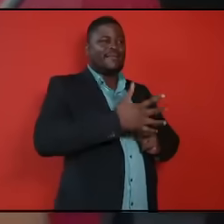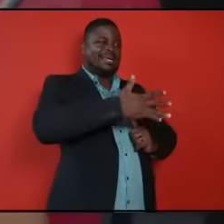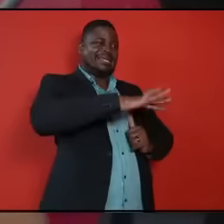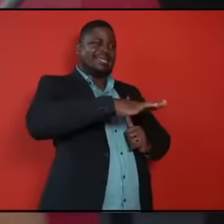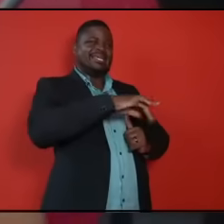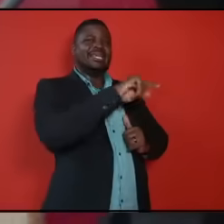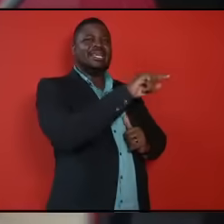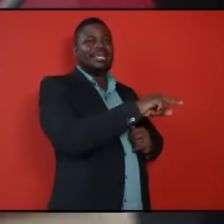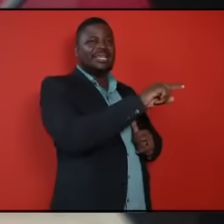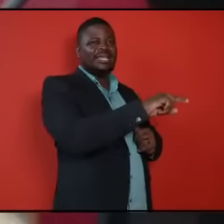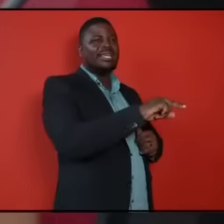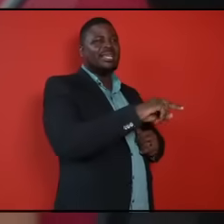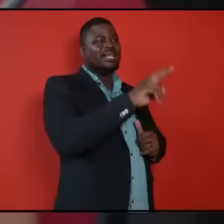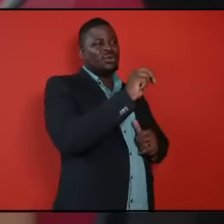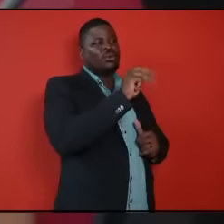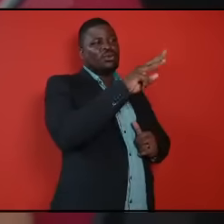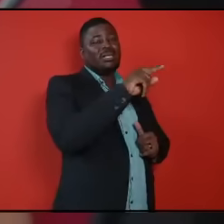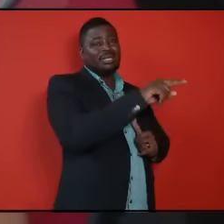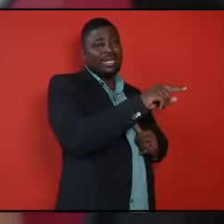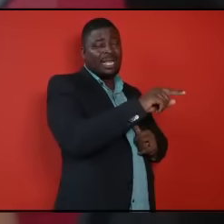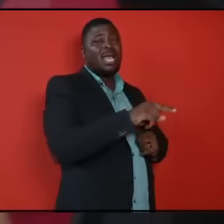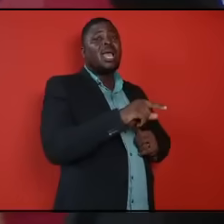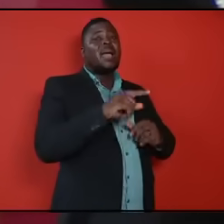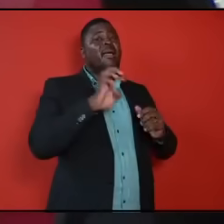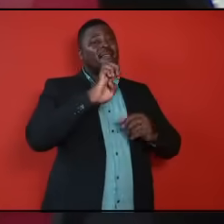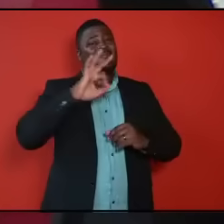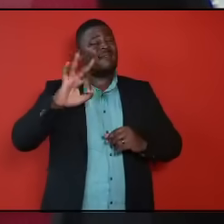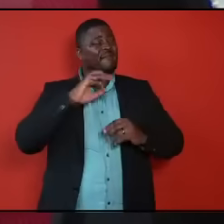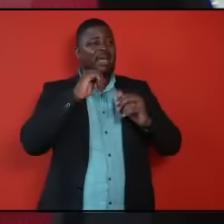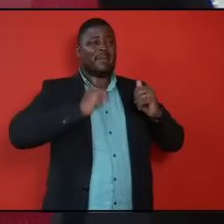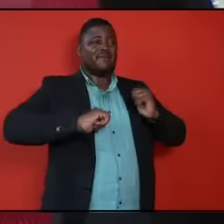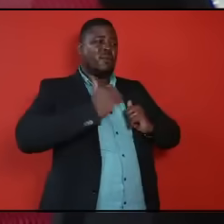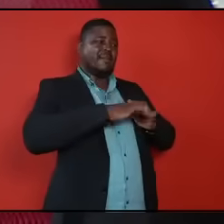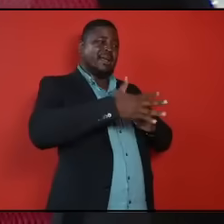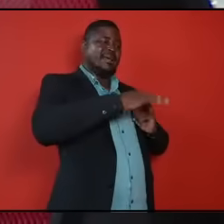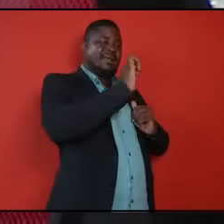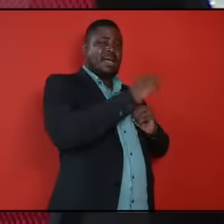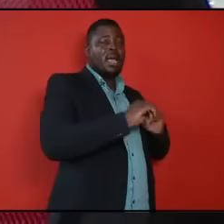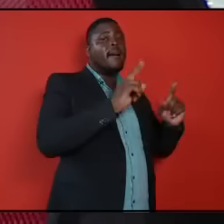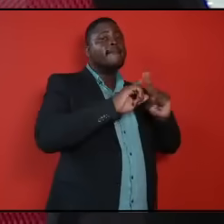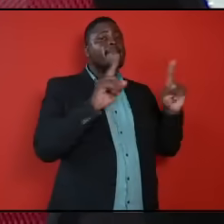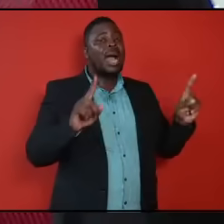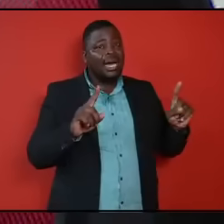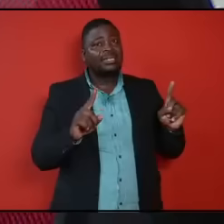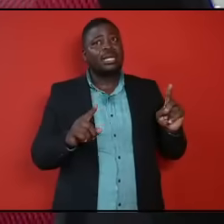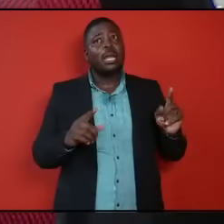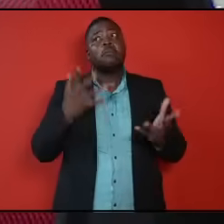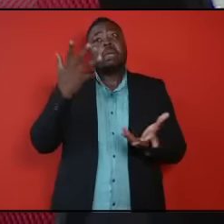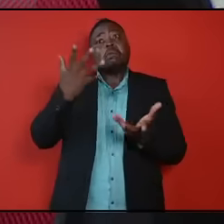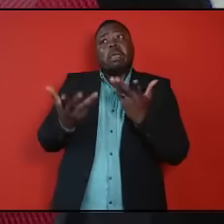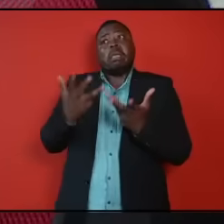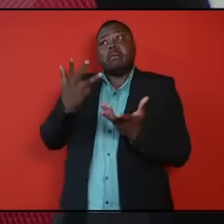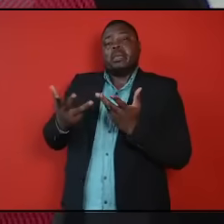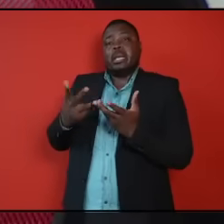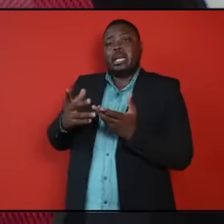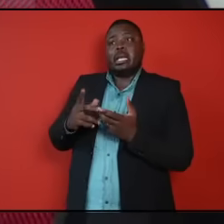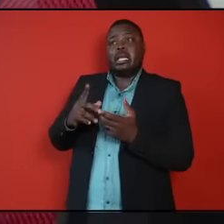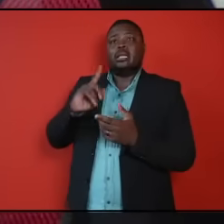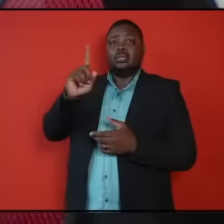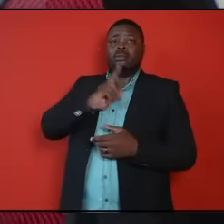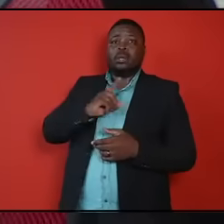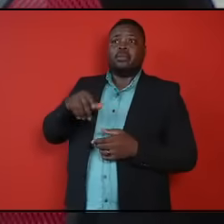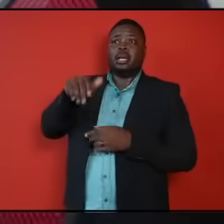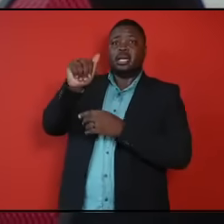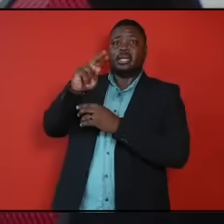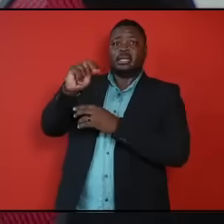is not strong in that province, and also people saying that one of the reasons why ANC is performing well or is doing better